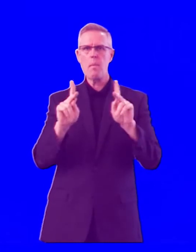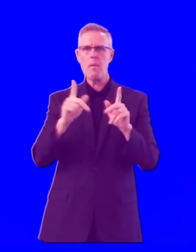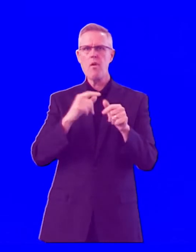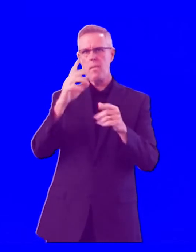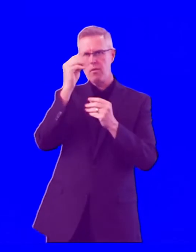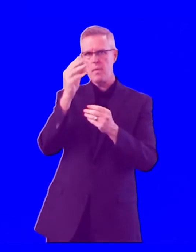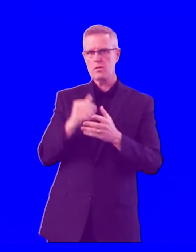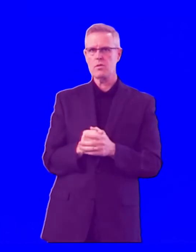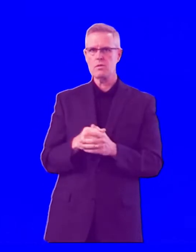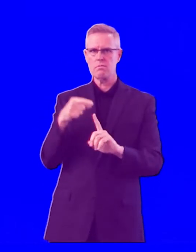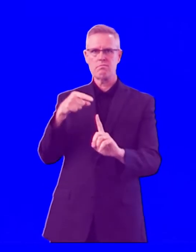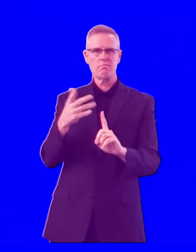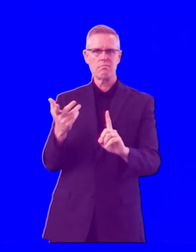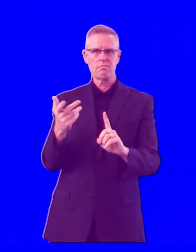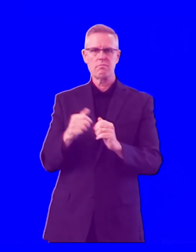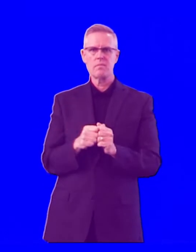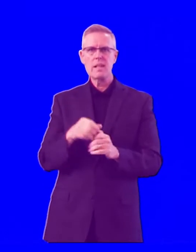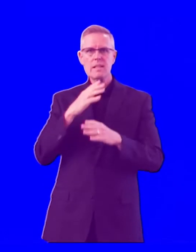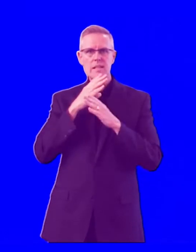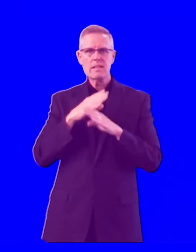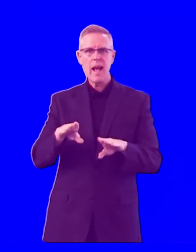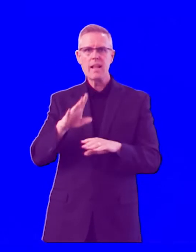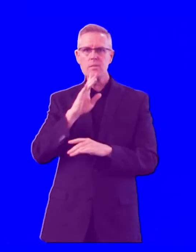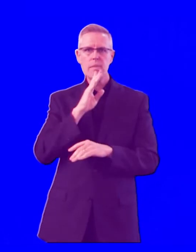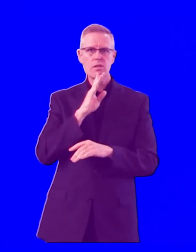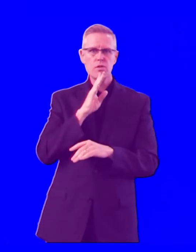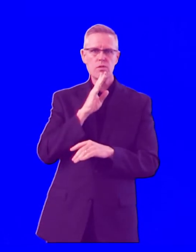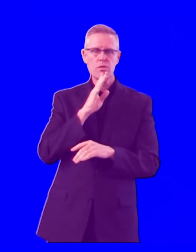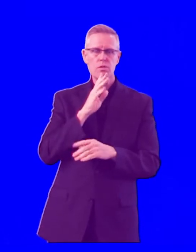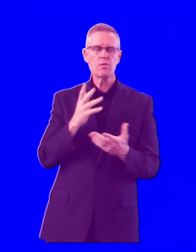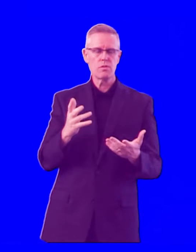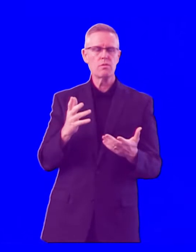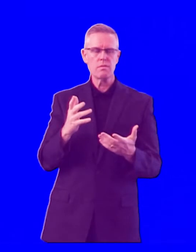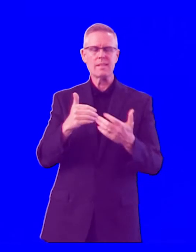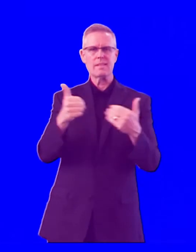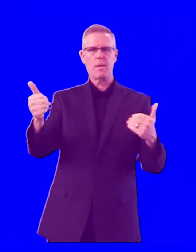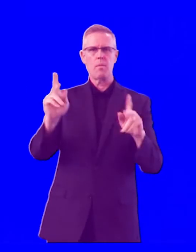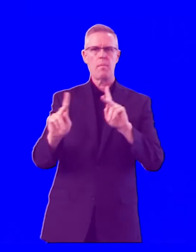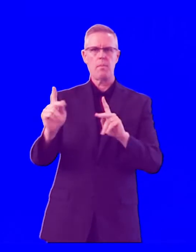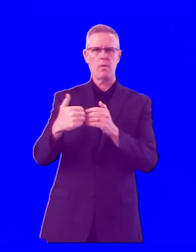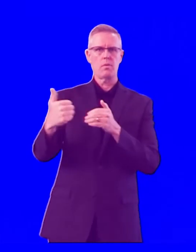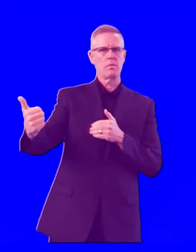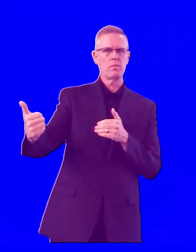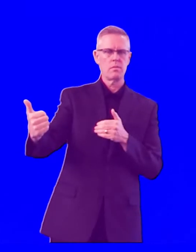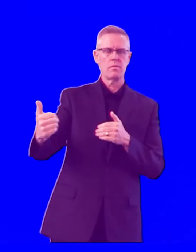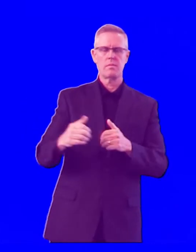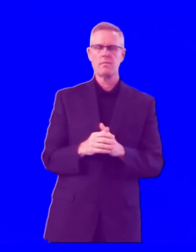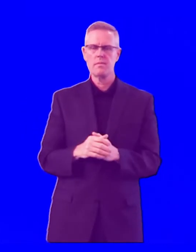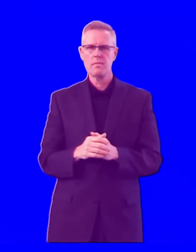from information, that silent speech separates people from